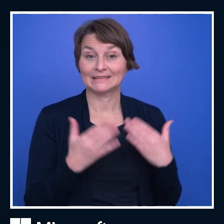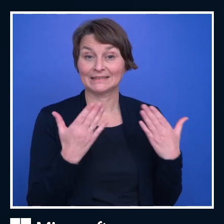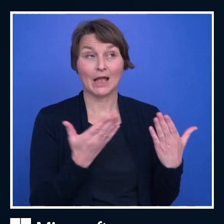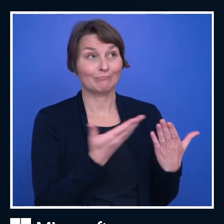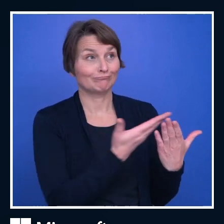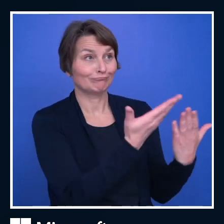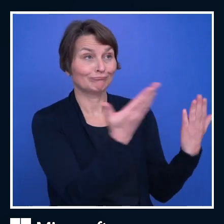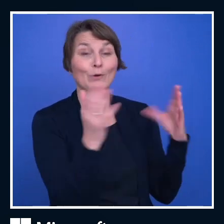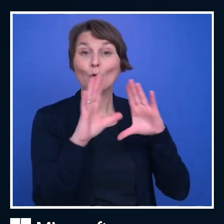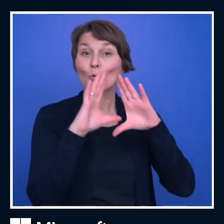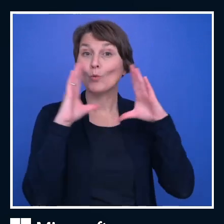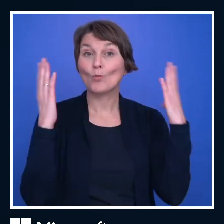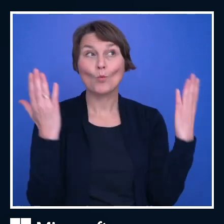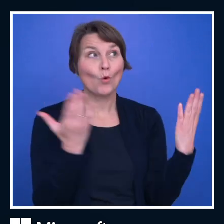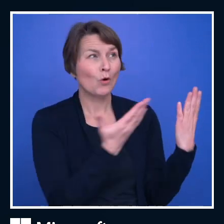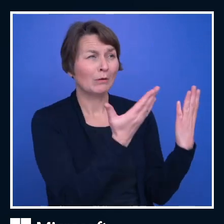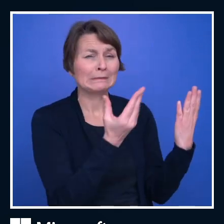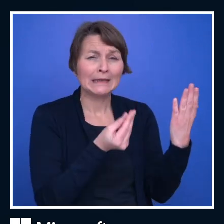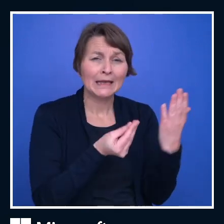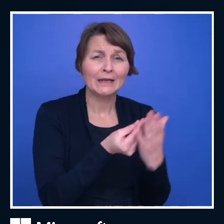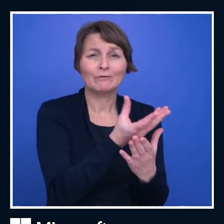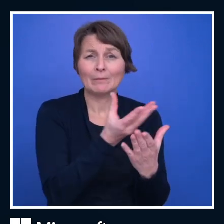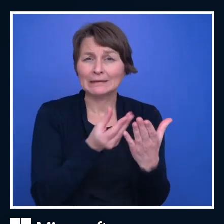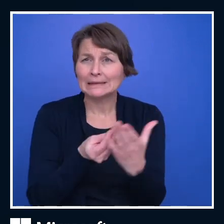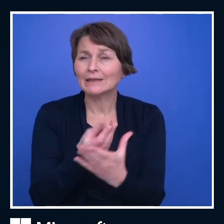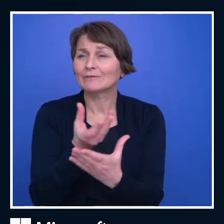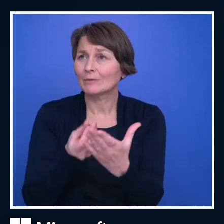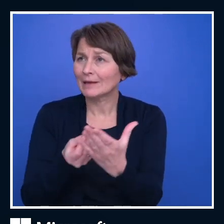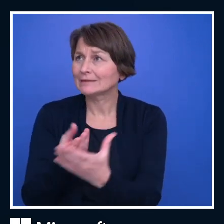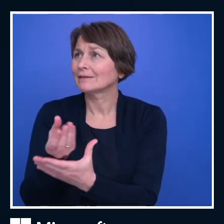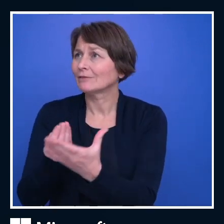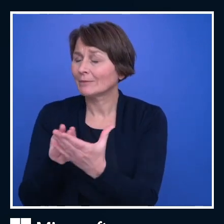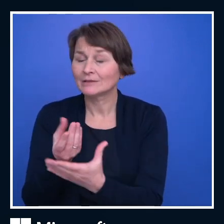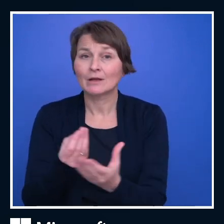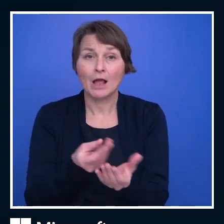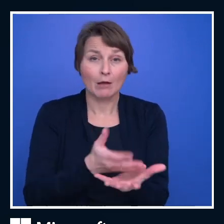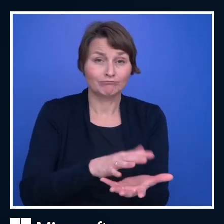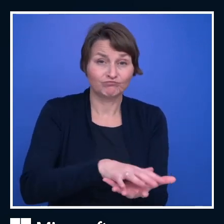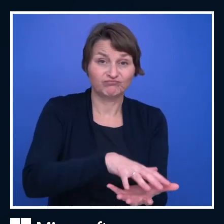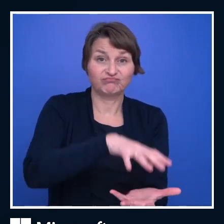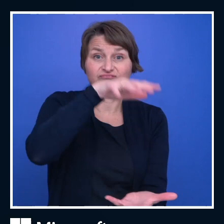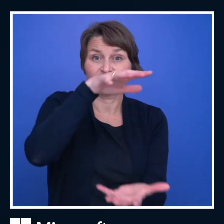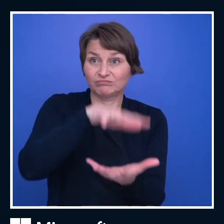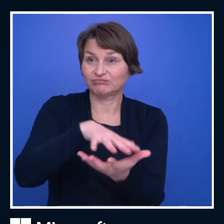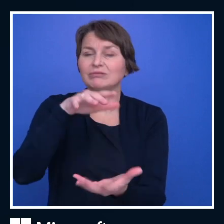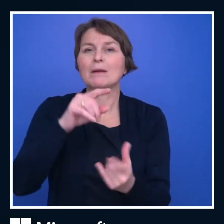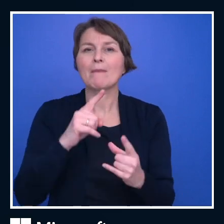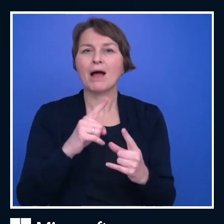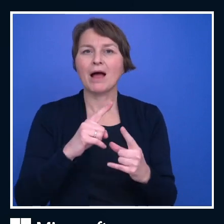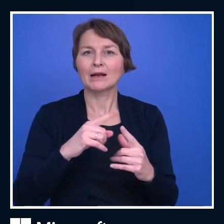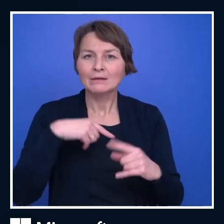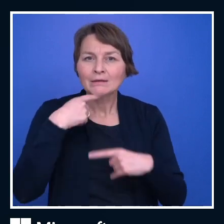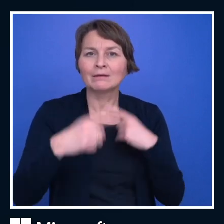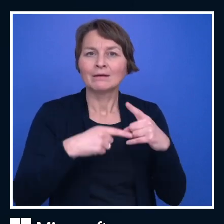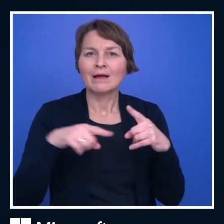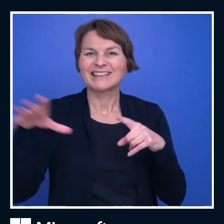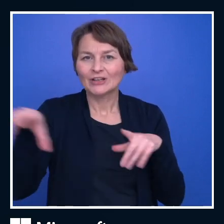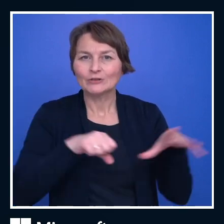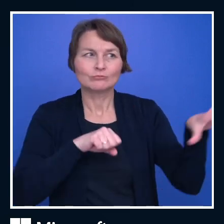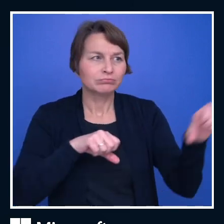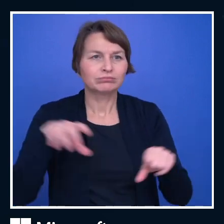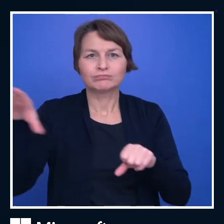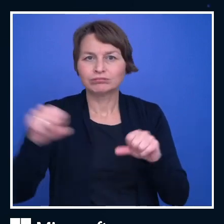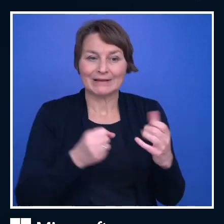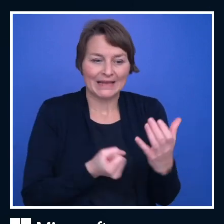of information that is constantly generated. The magazine Forbes recently estimated that the world